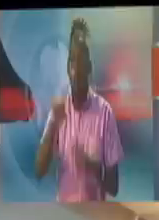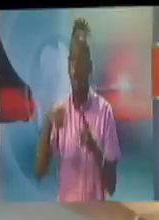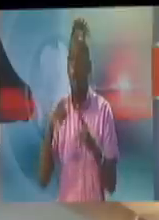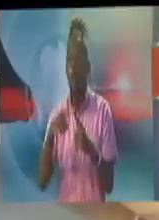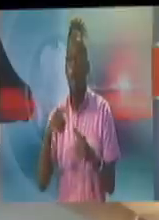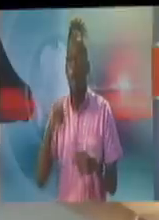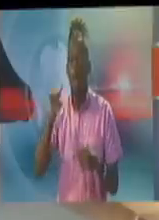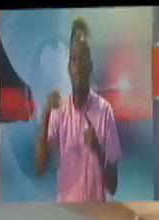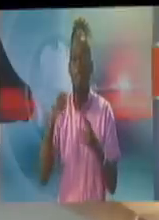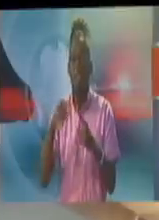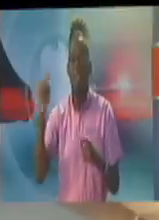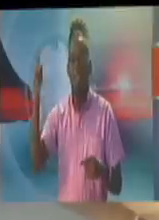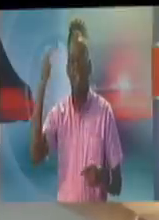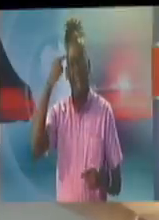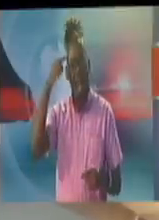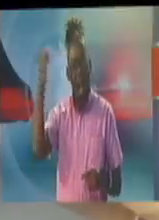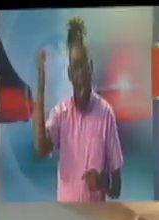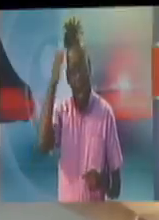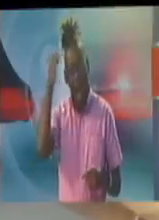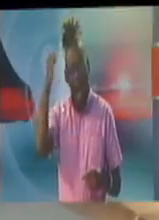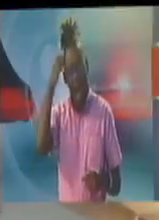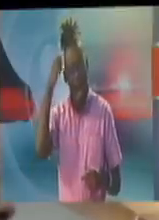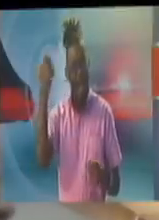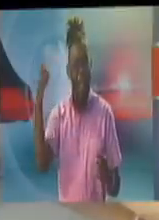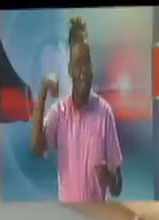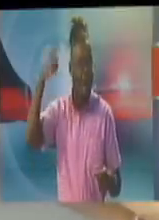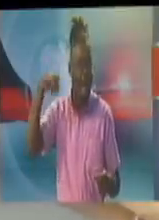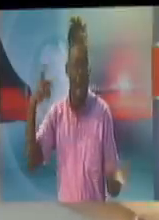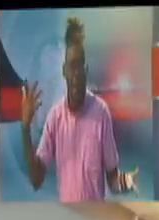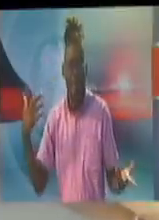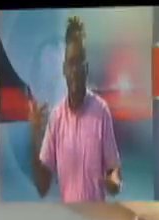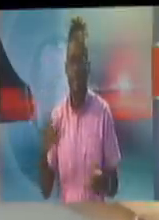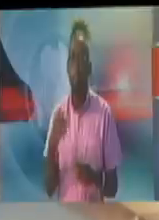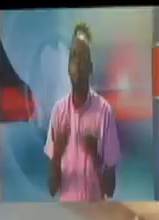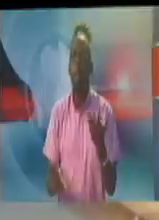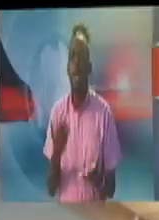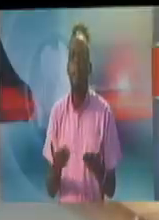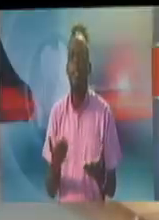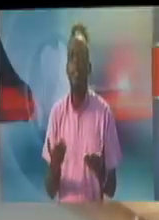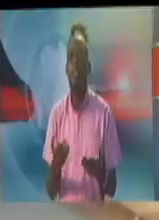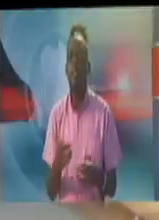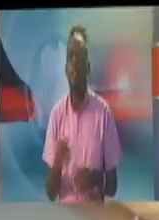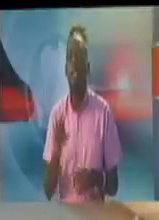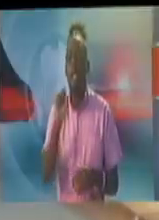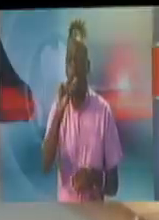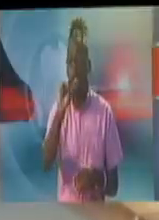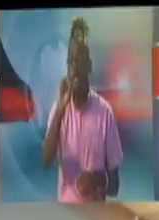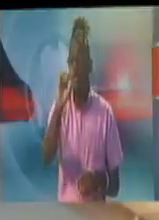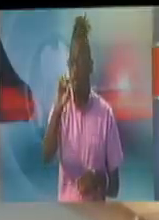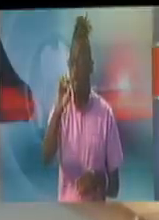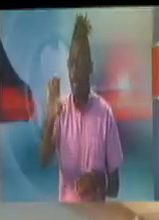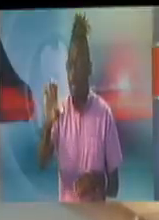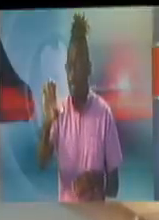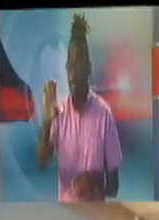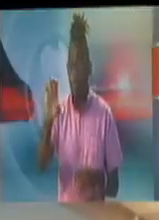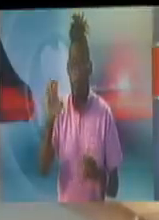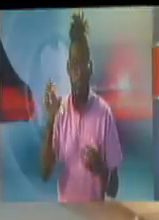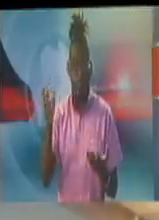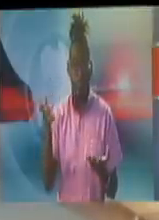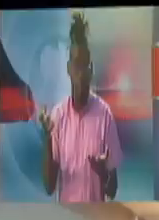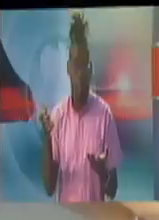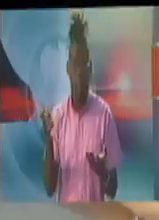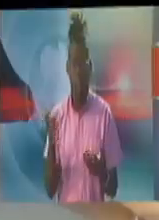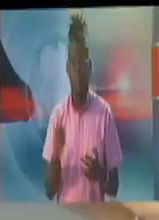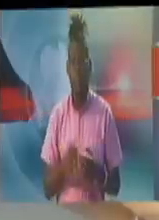hardened, we'll call an SOE? And second question, one funeral home has reported that they have information